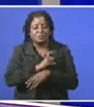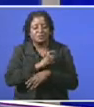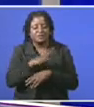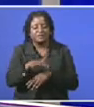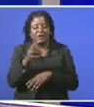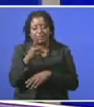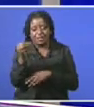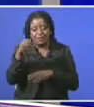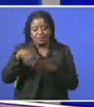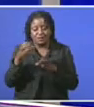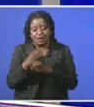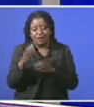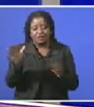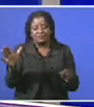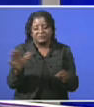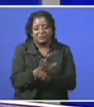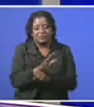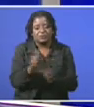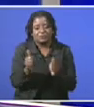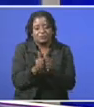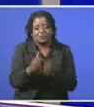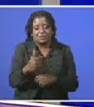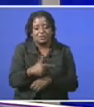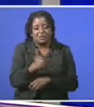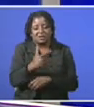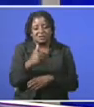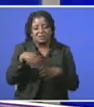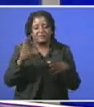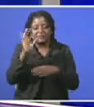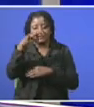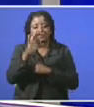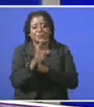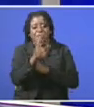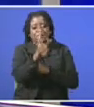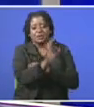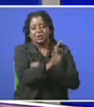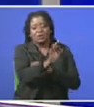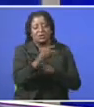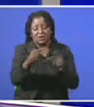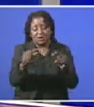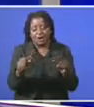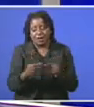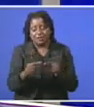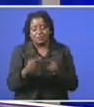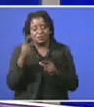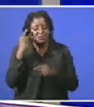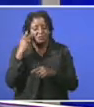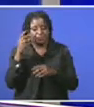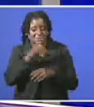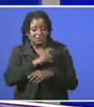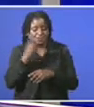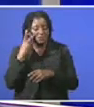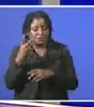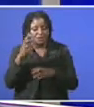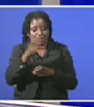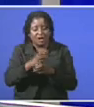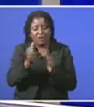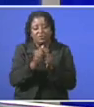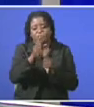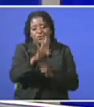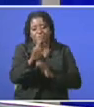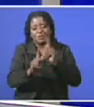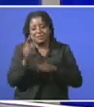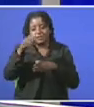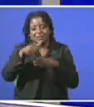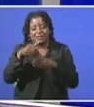with guns. Police were on Nigeria Drive in the Flamingo Garden subdivision when they noticed a vehicle with four occupants inside. Police say